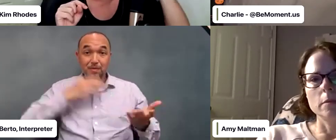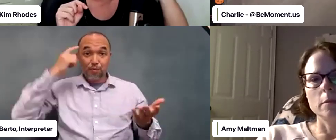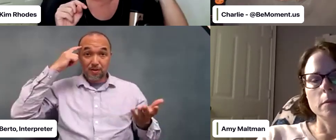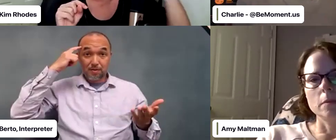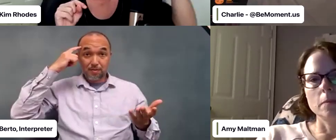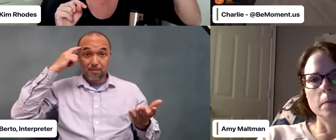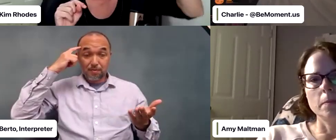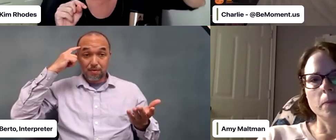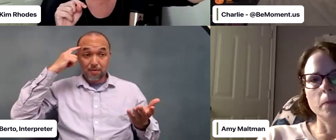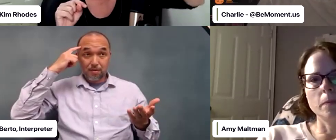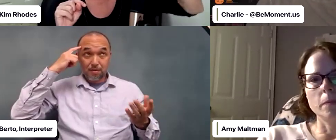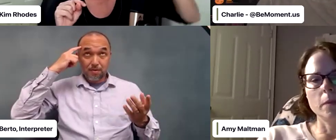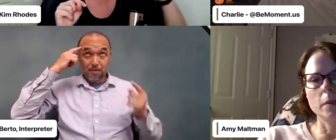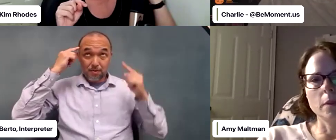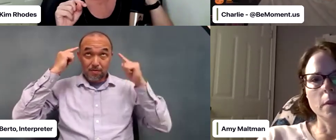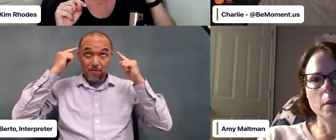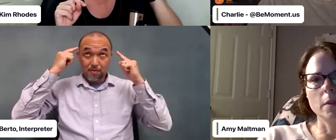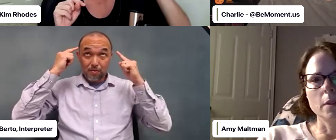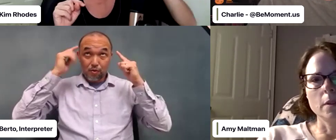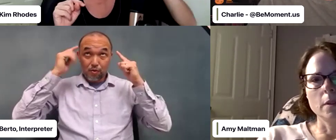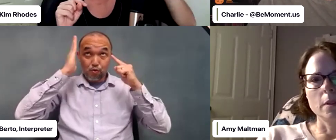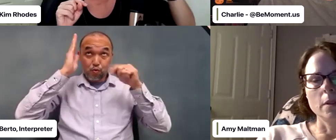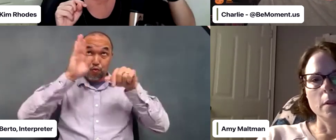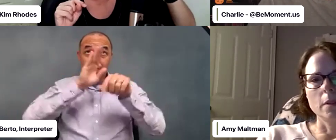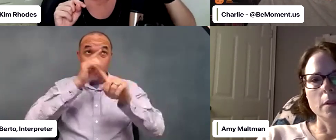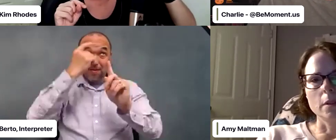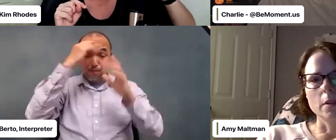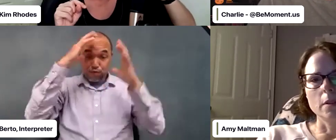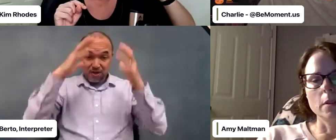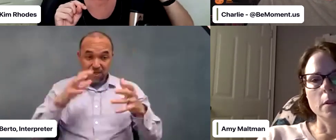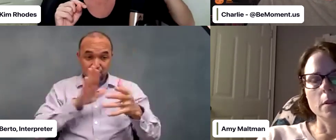its job is to believe in finity,